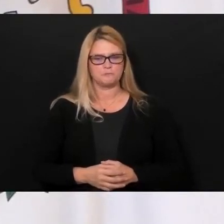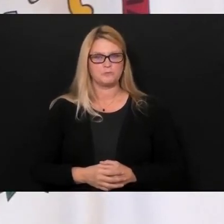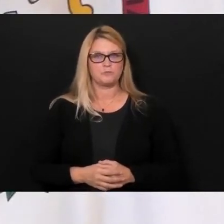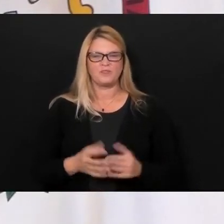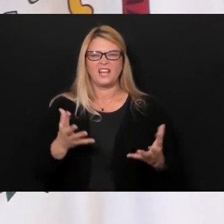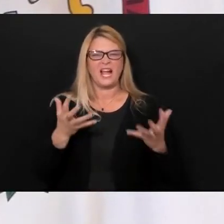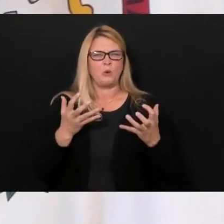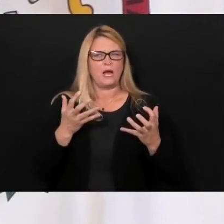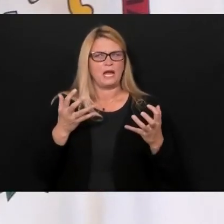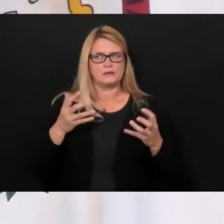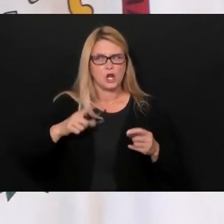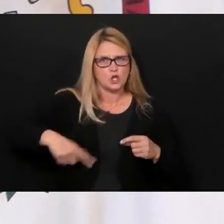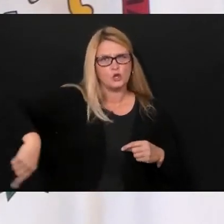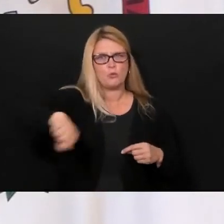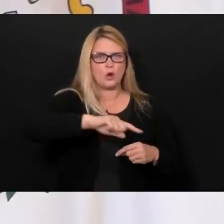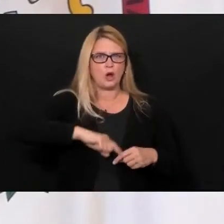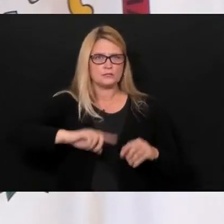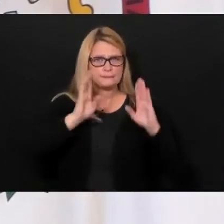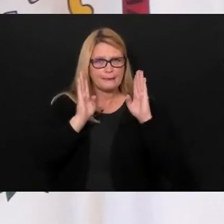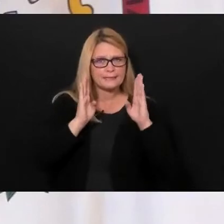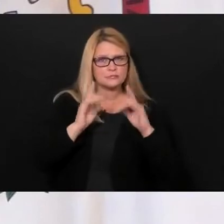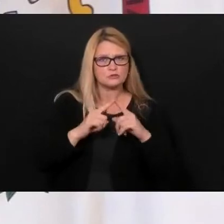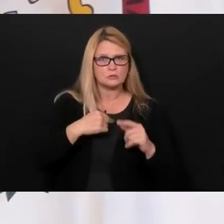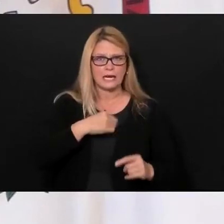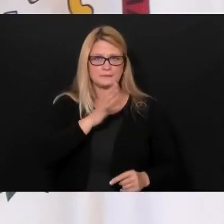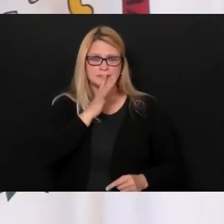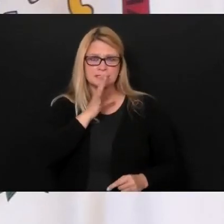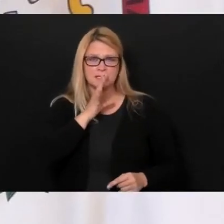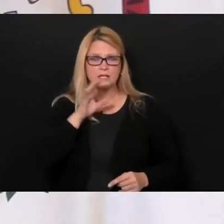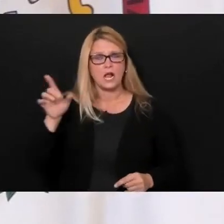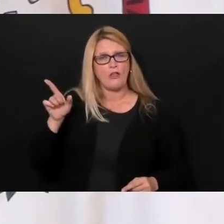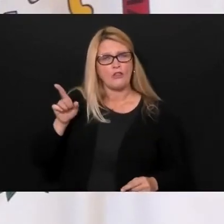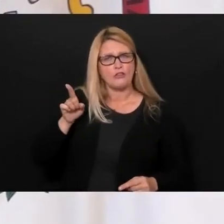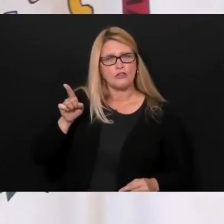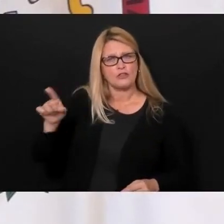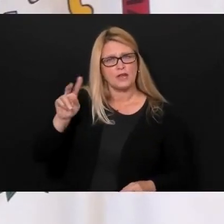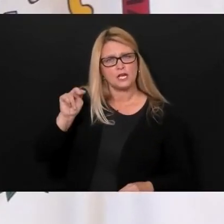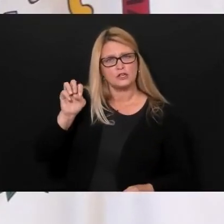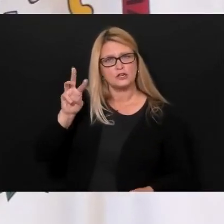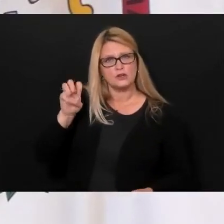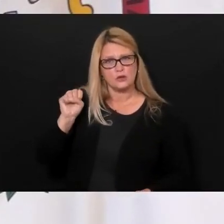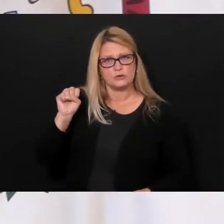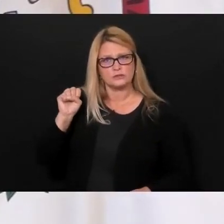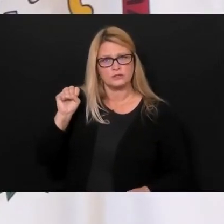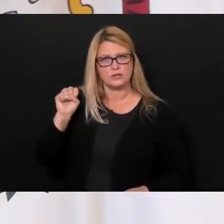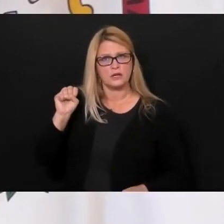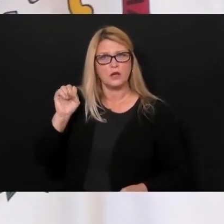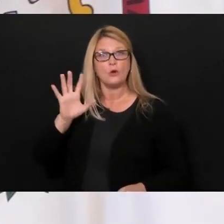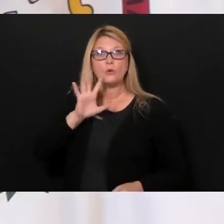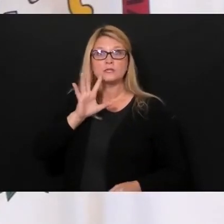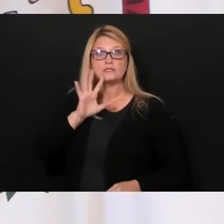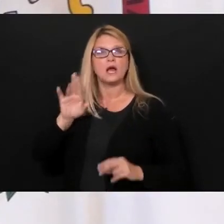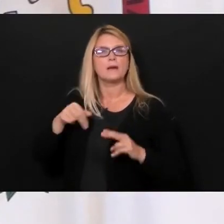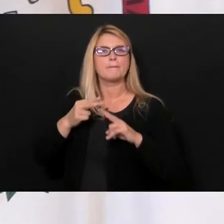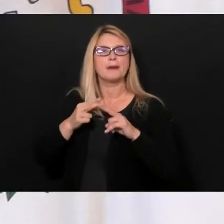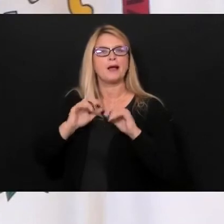now. You know, they were talking about how we